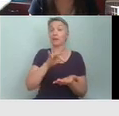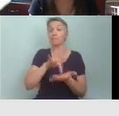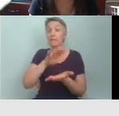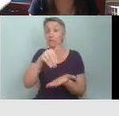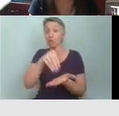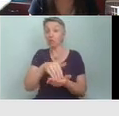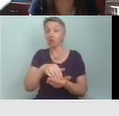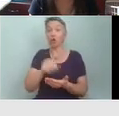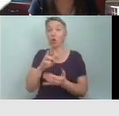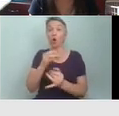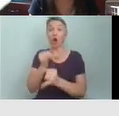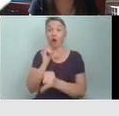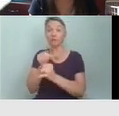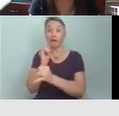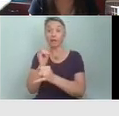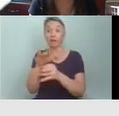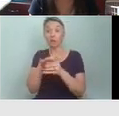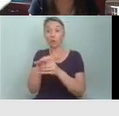locations?